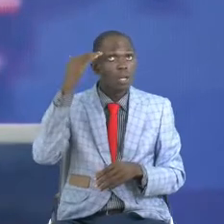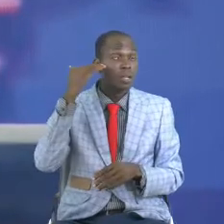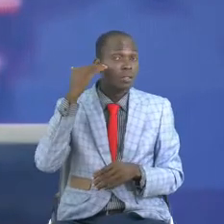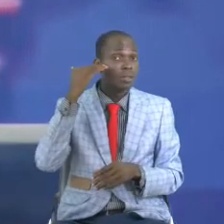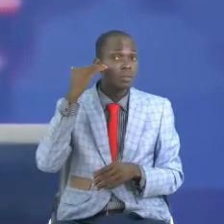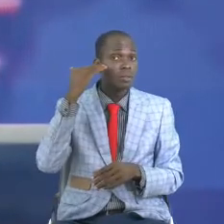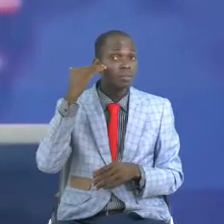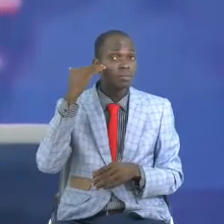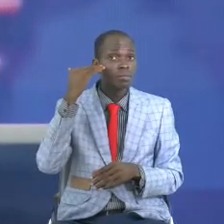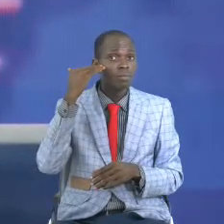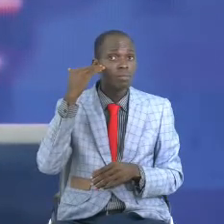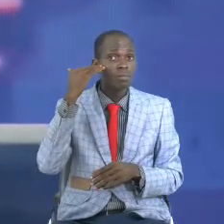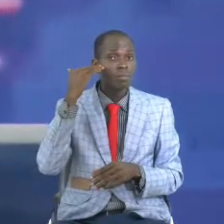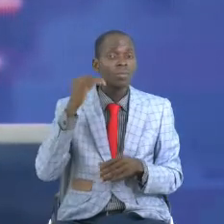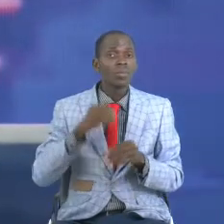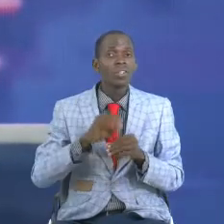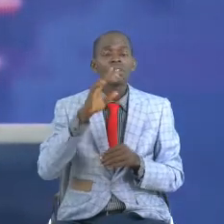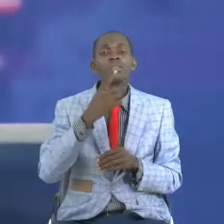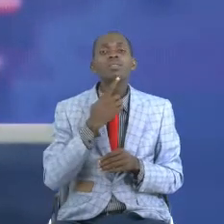in the throat,